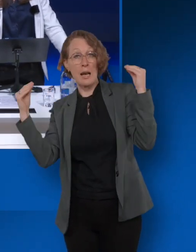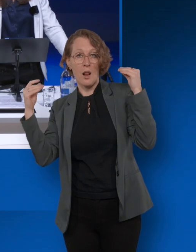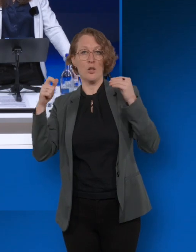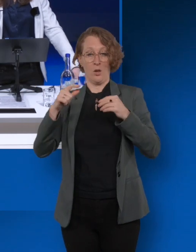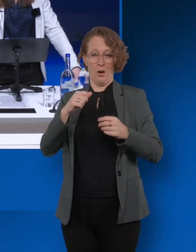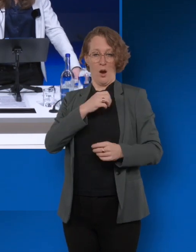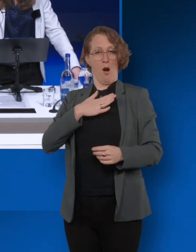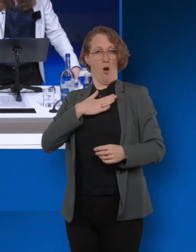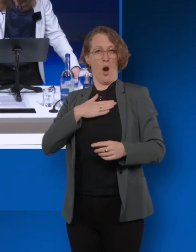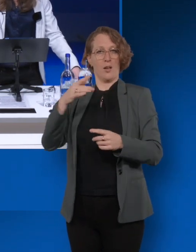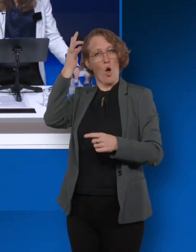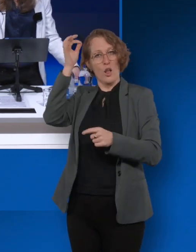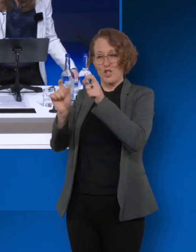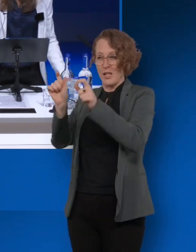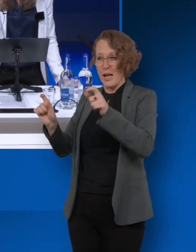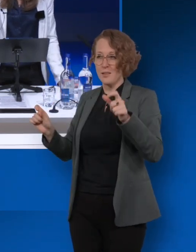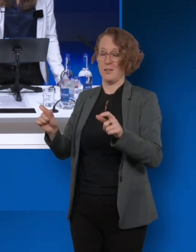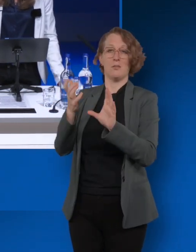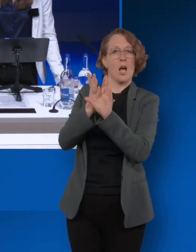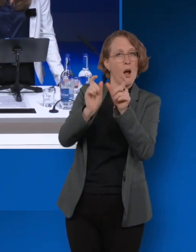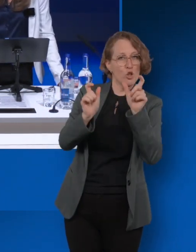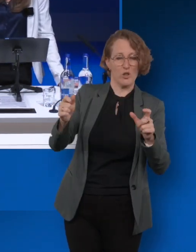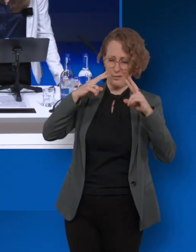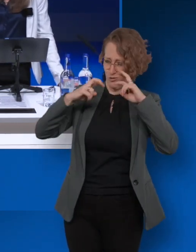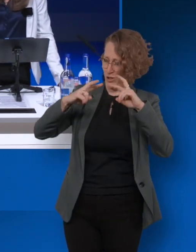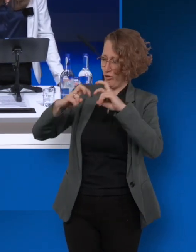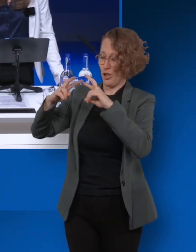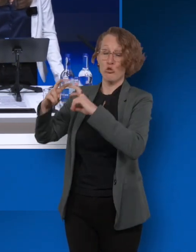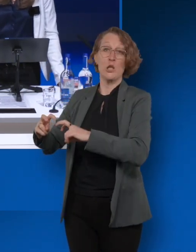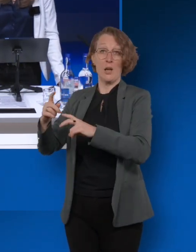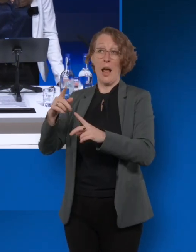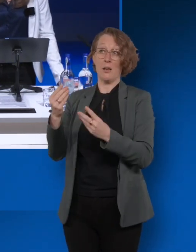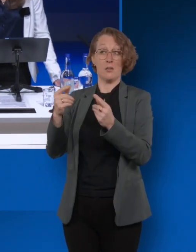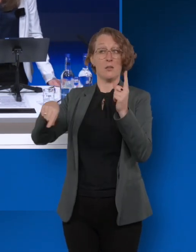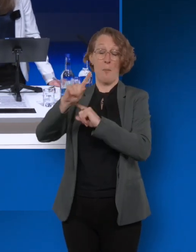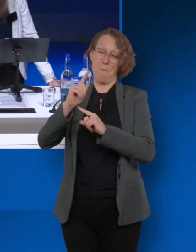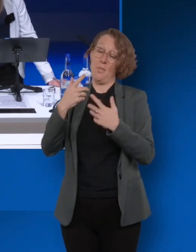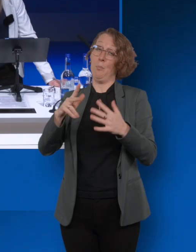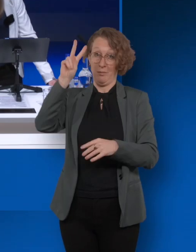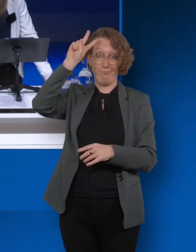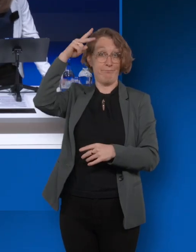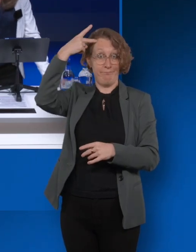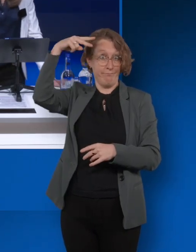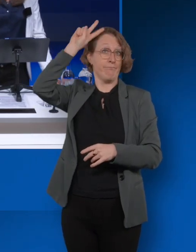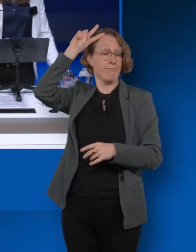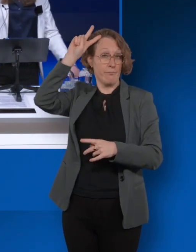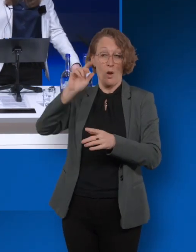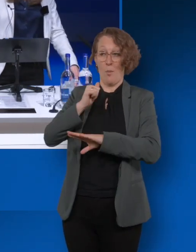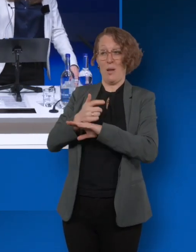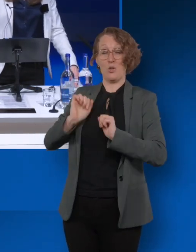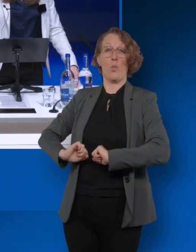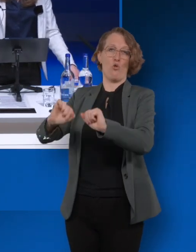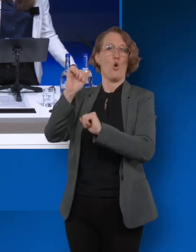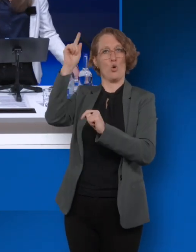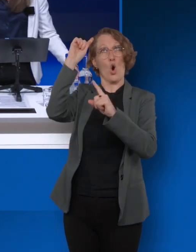by cardiologists, psychiatrists, and so on. And there are some who have changed their views based on their